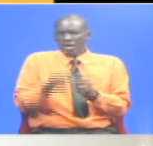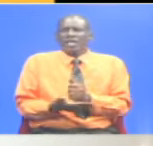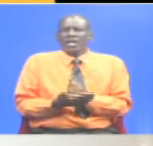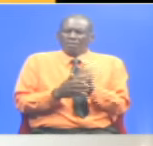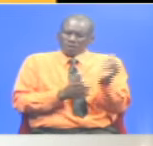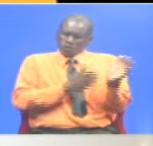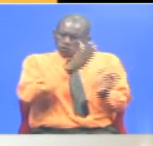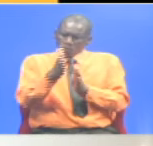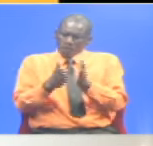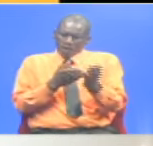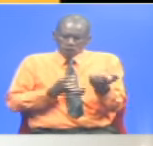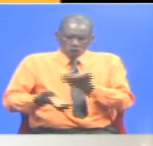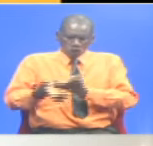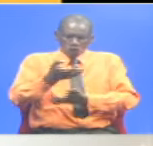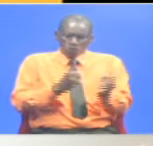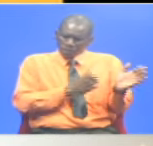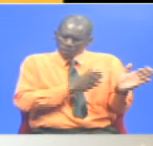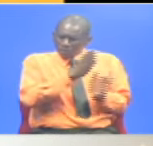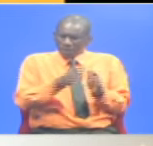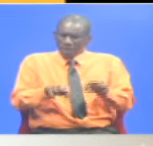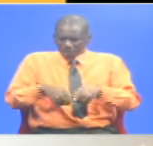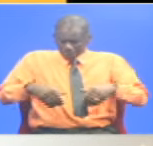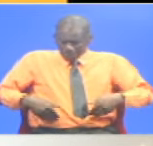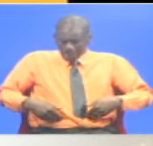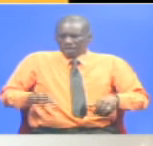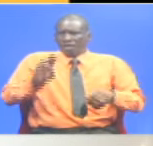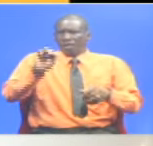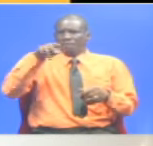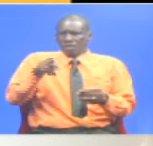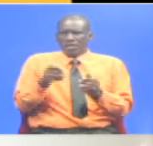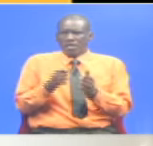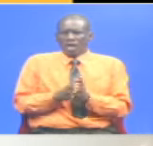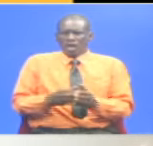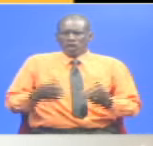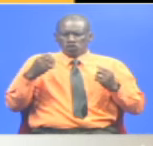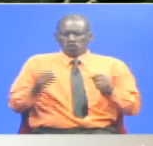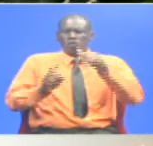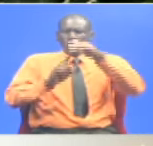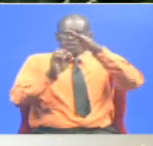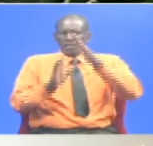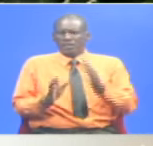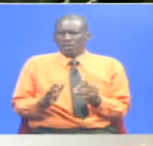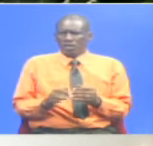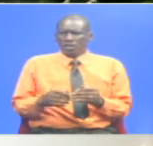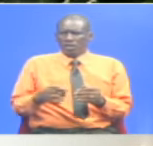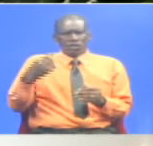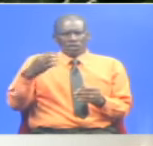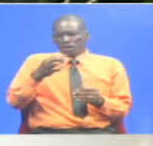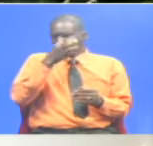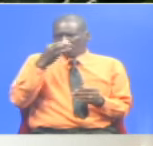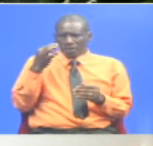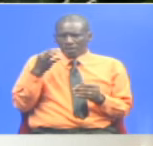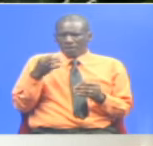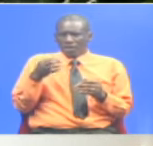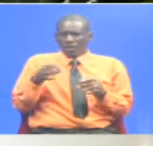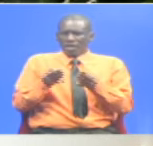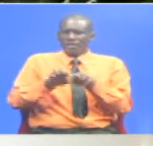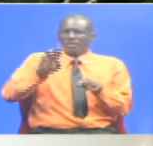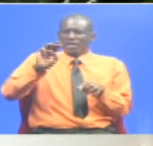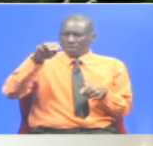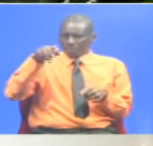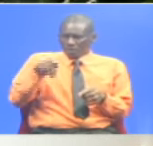nation's economic blueprints as a young legislator and vibrant cabinet minister. For him, he was, as an MP, it